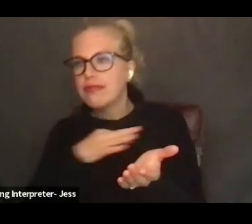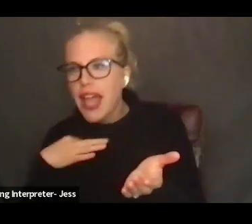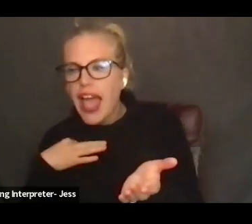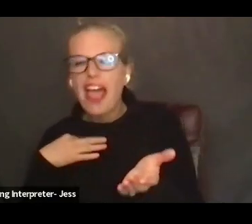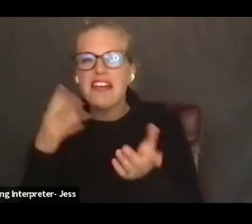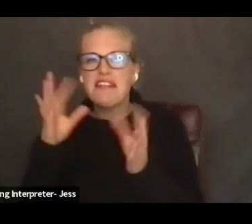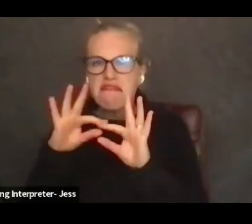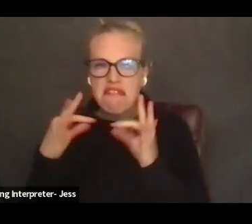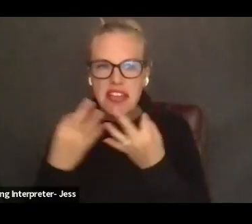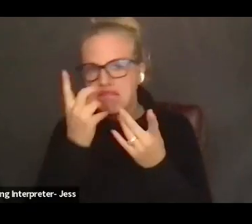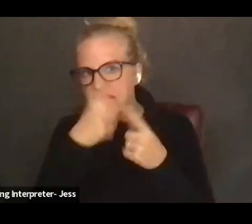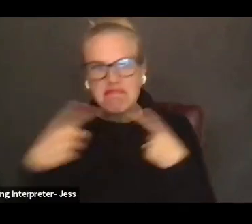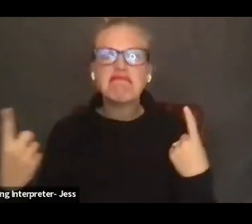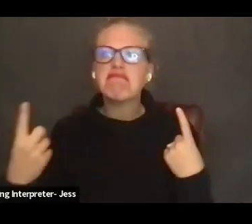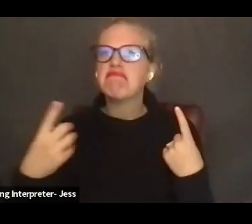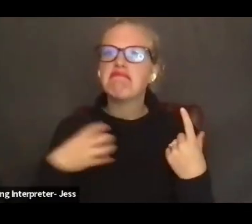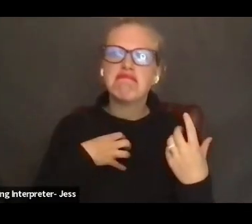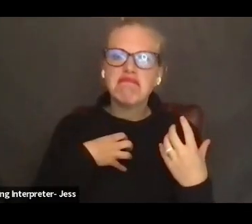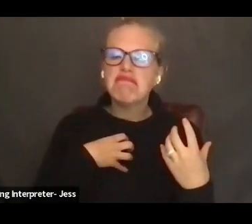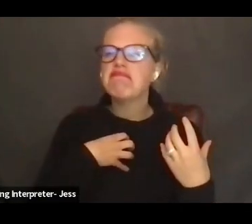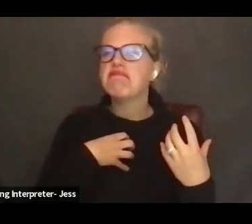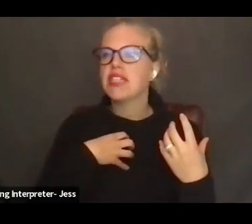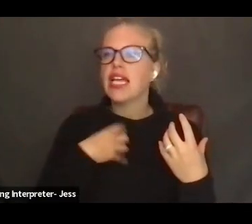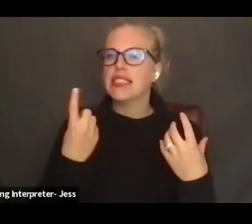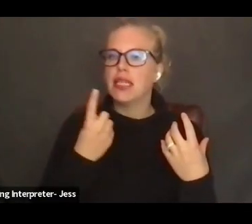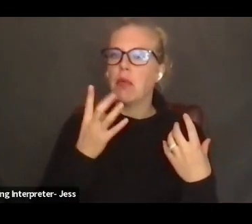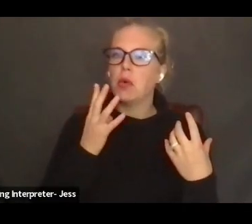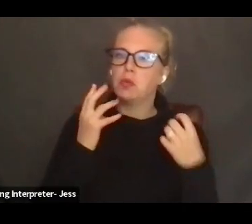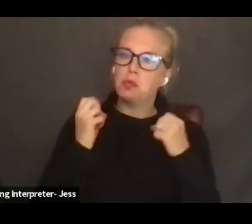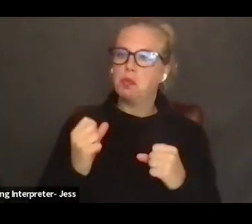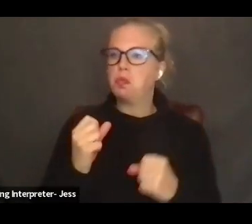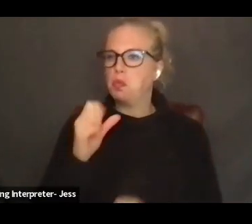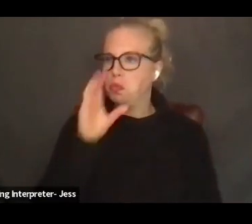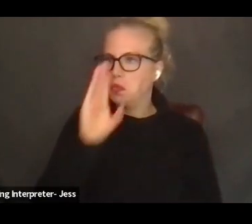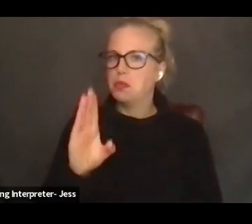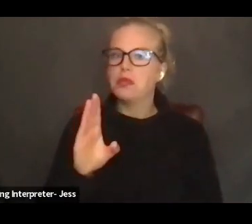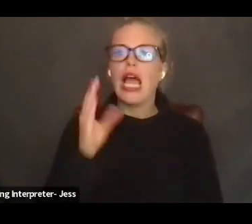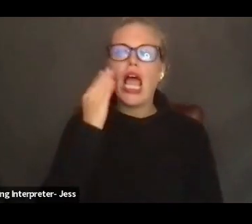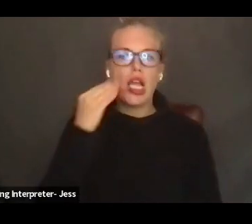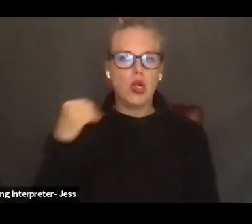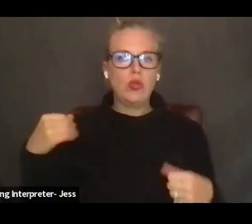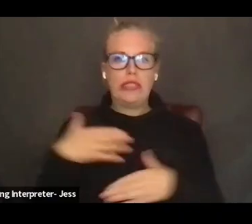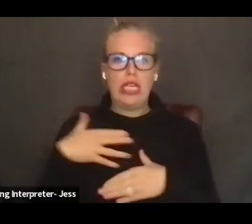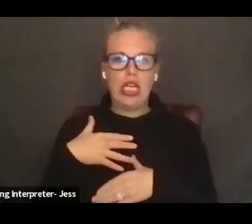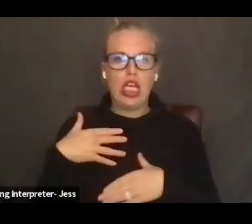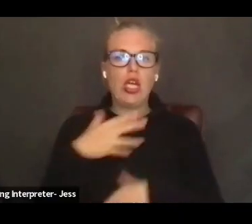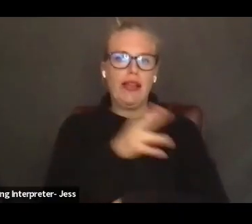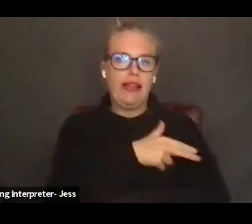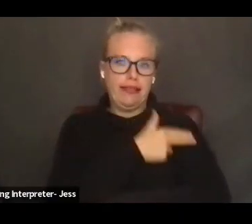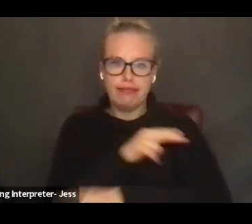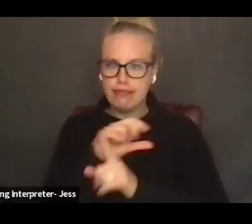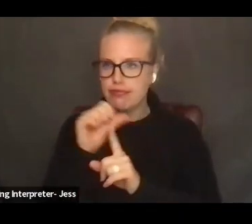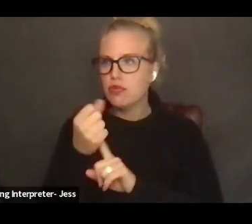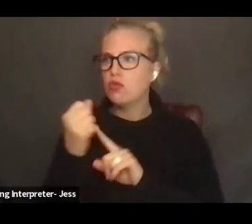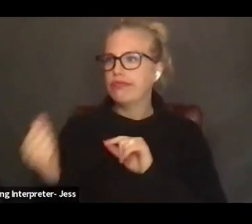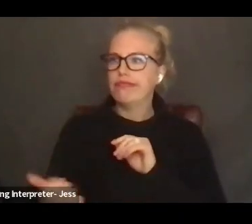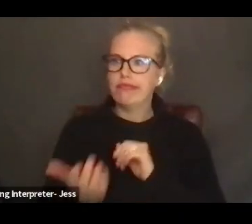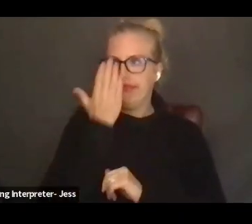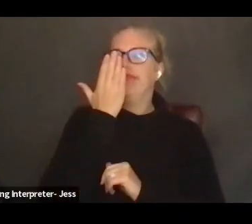want to have somebody who has some backbone to do that. I know it's scary in a hospital when you're faced